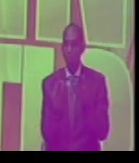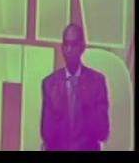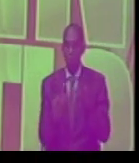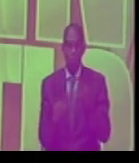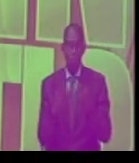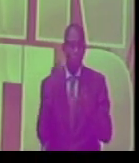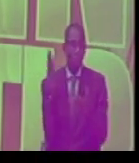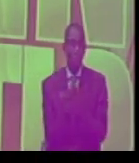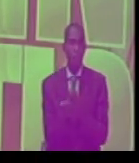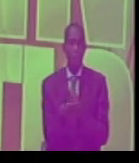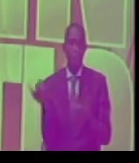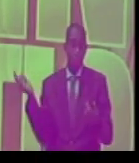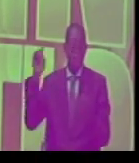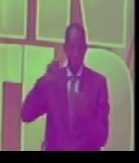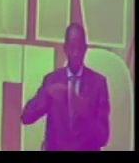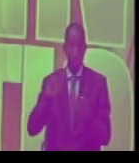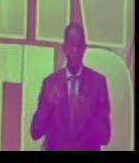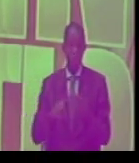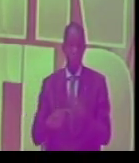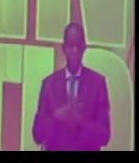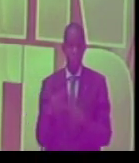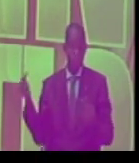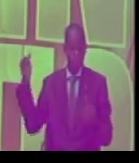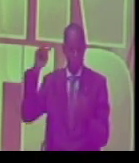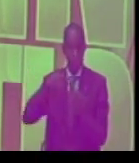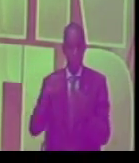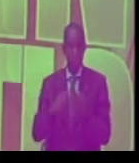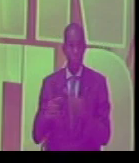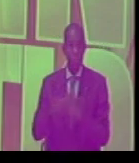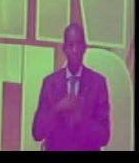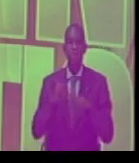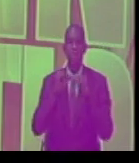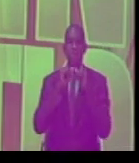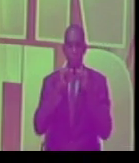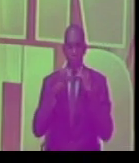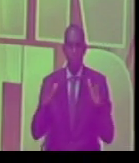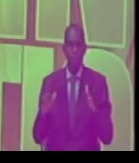that the blood stooling ceased. And